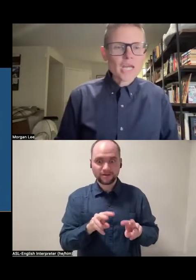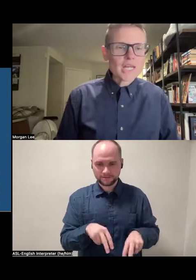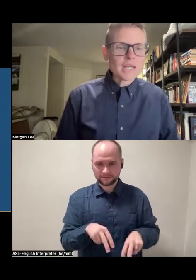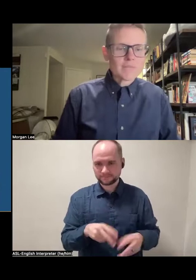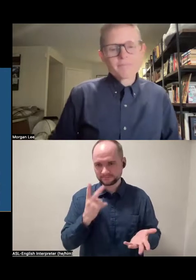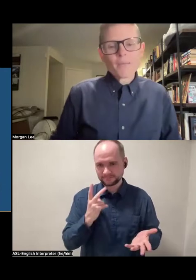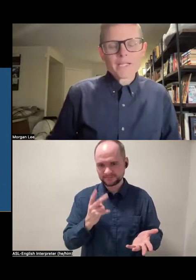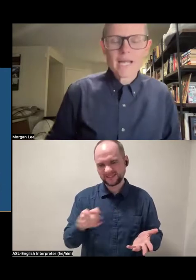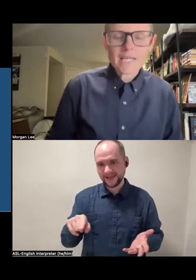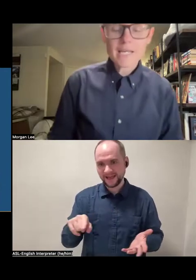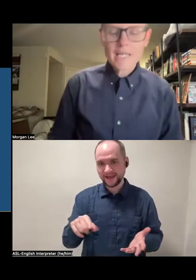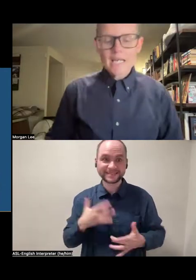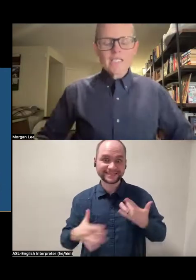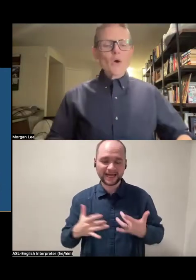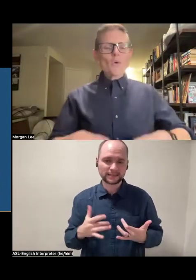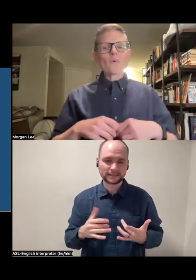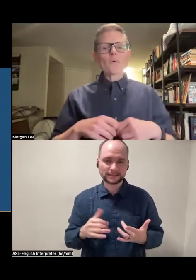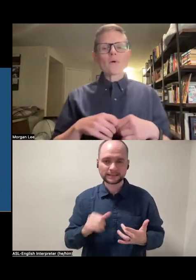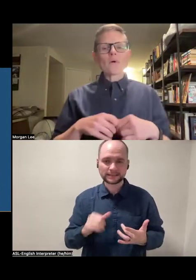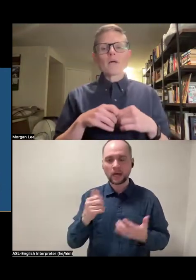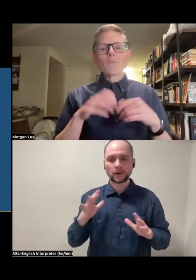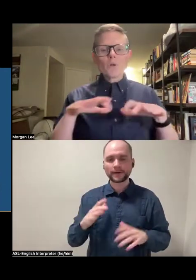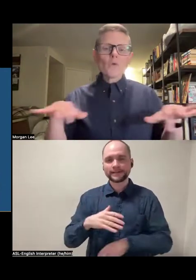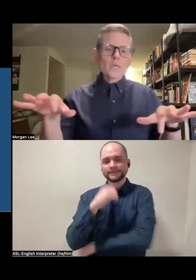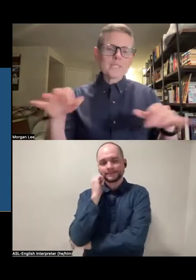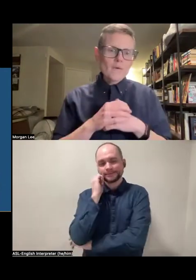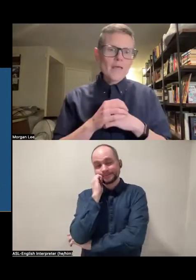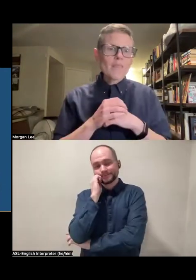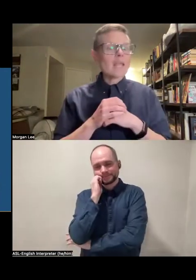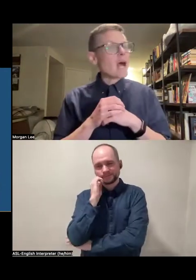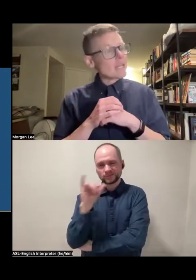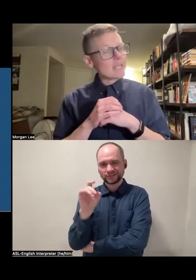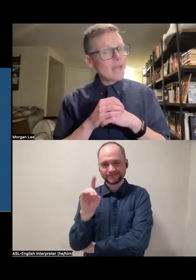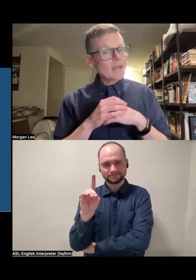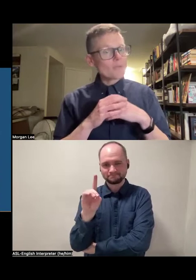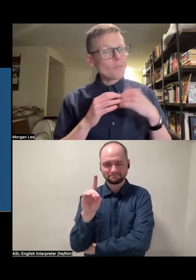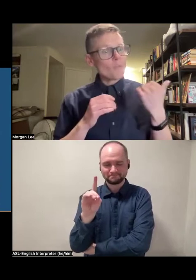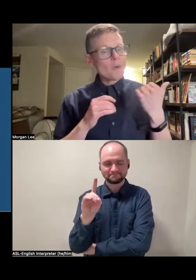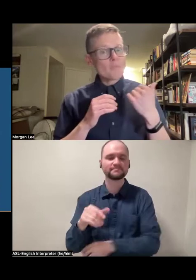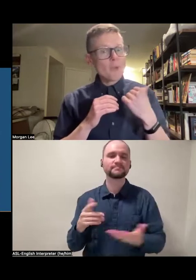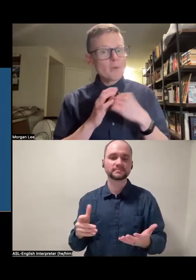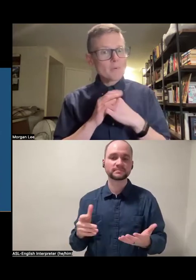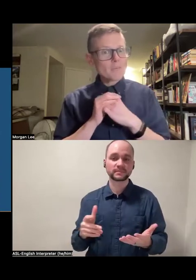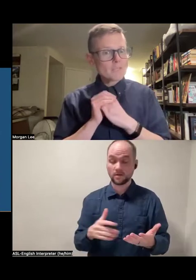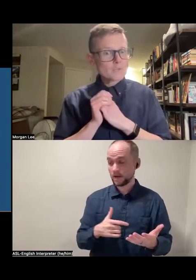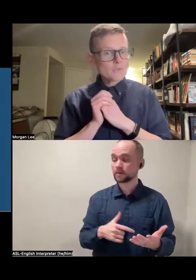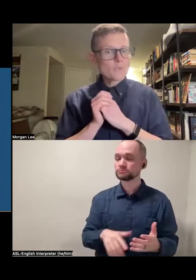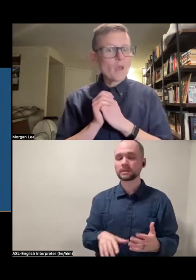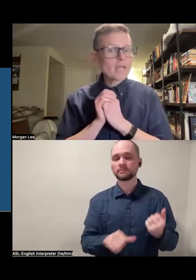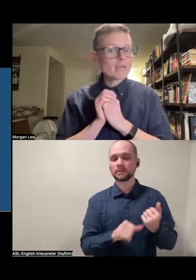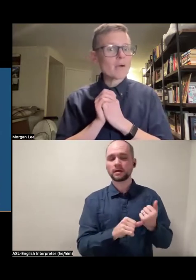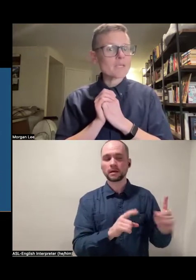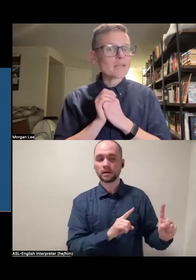they're not jaded. They were excited. So put all the coins out, and then I nodded at one of the paraprofessionals who